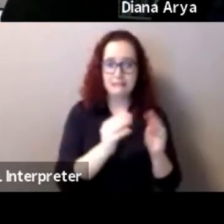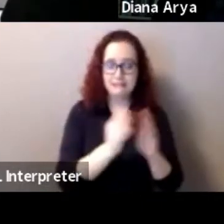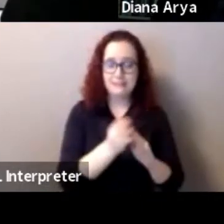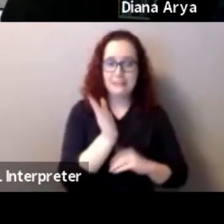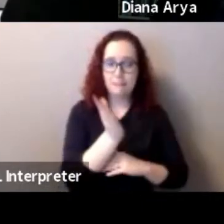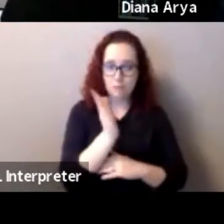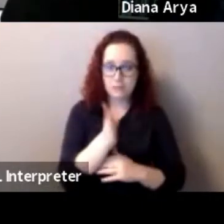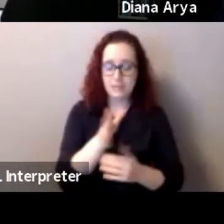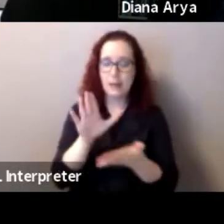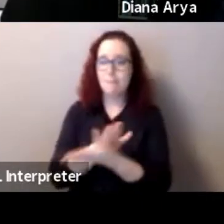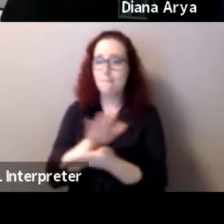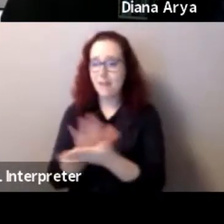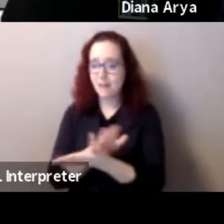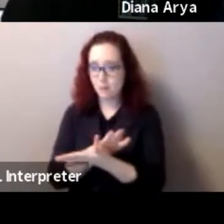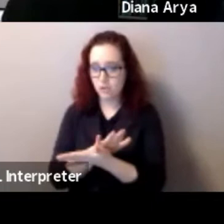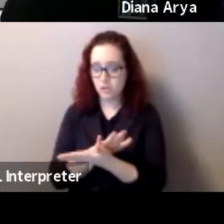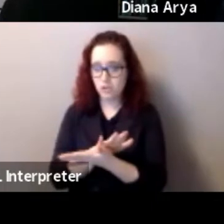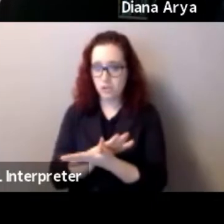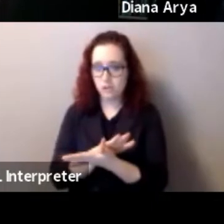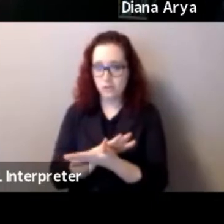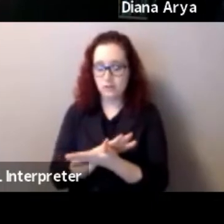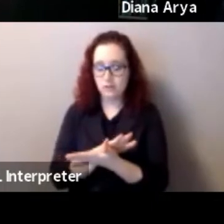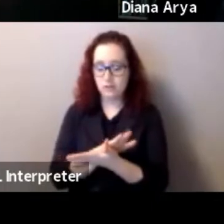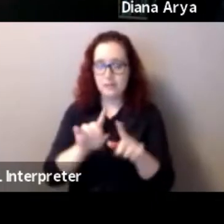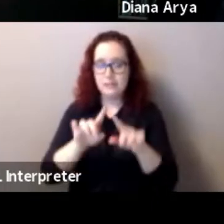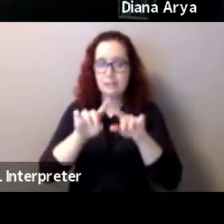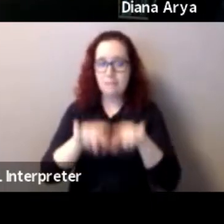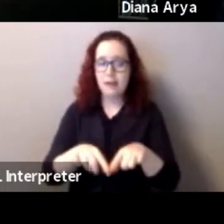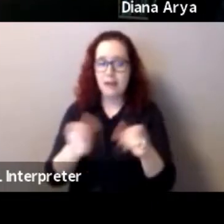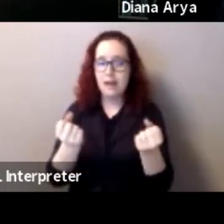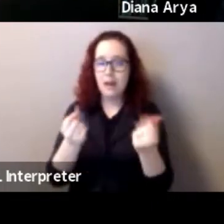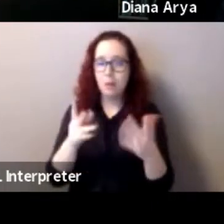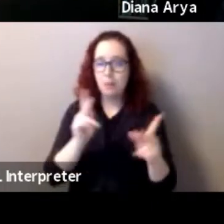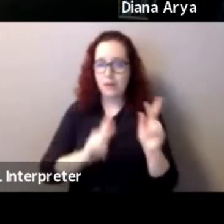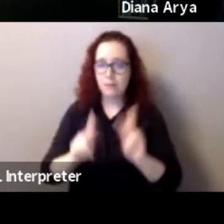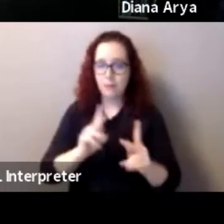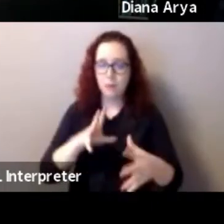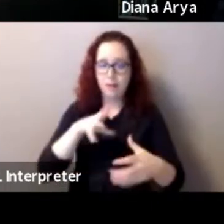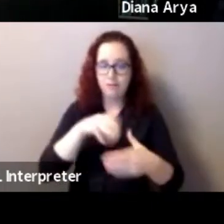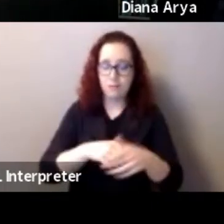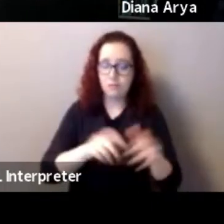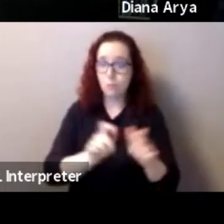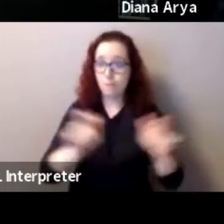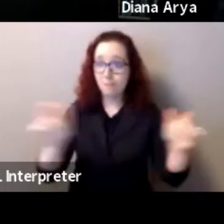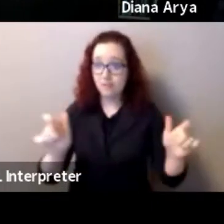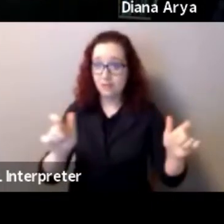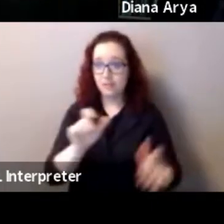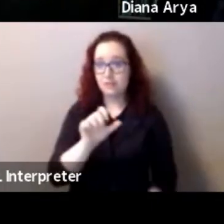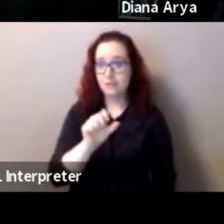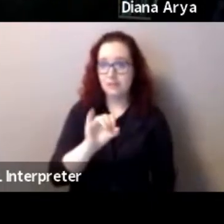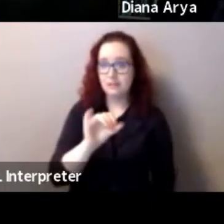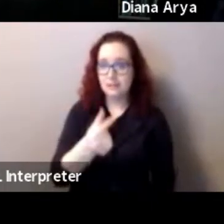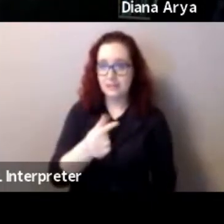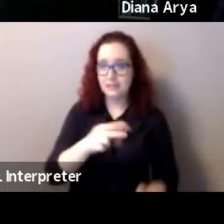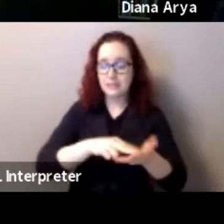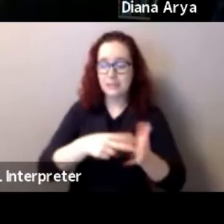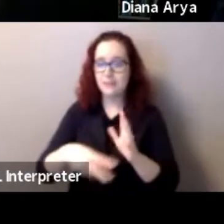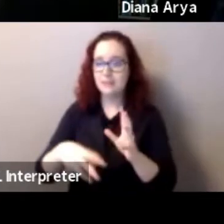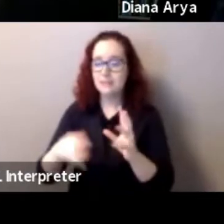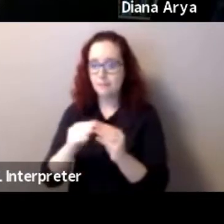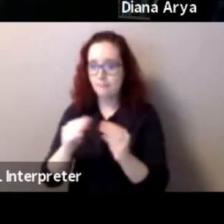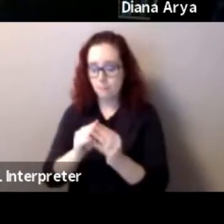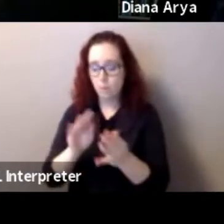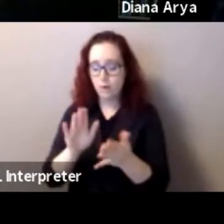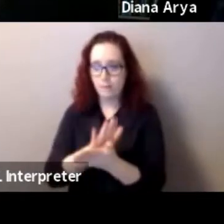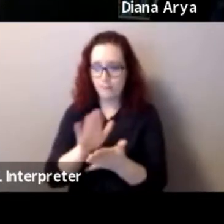divided up across the association based on unit membership size. So big divisions and big SIGs get more sessions than get more paper sessions